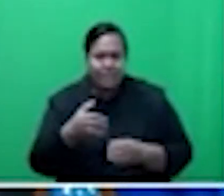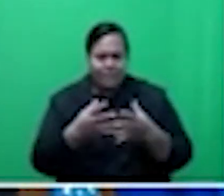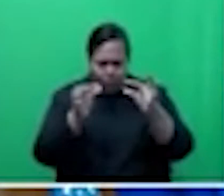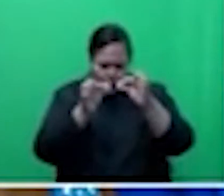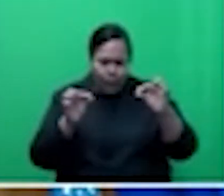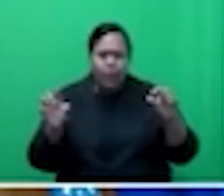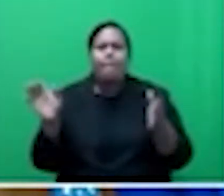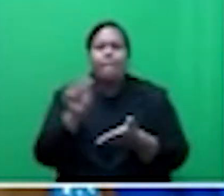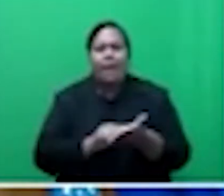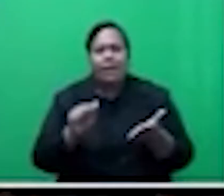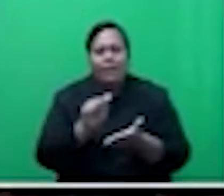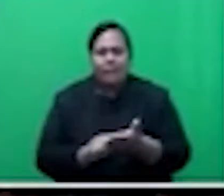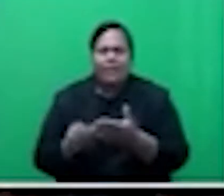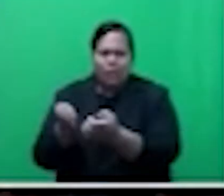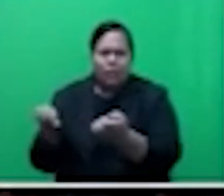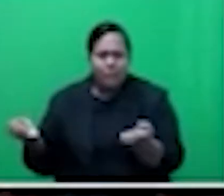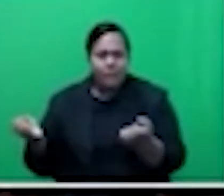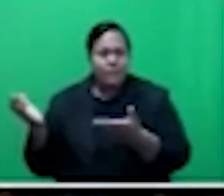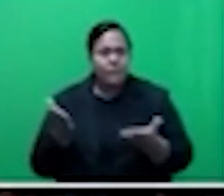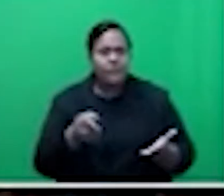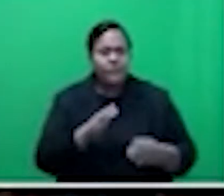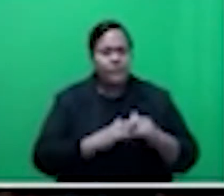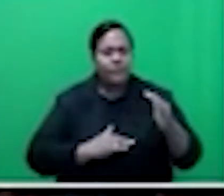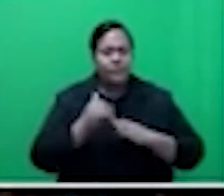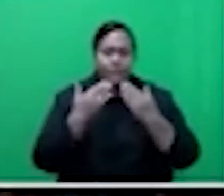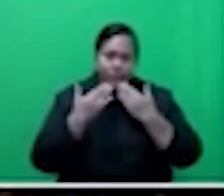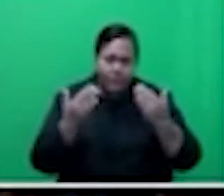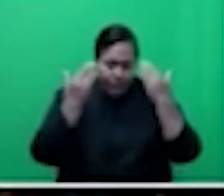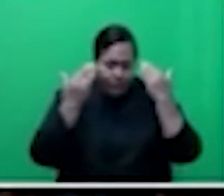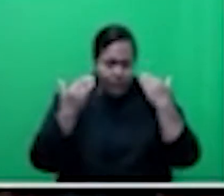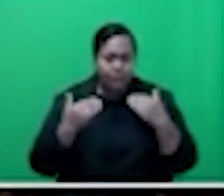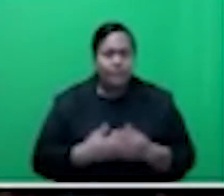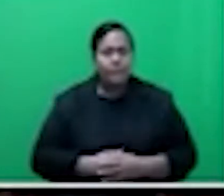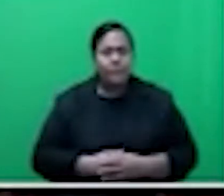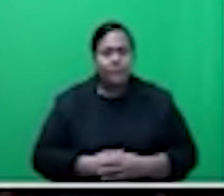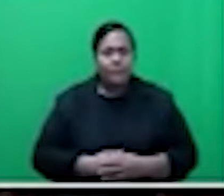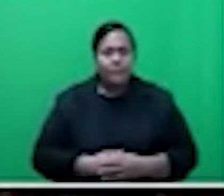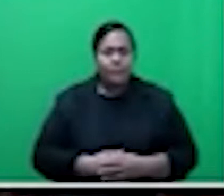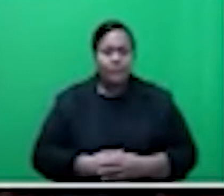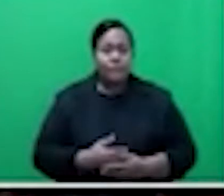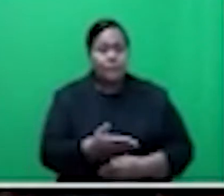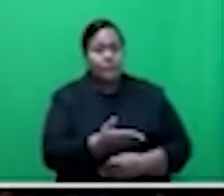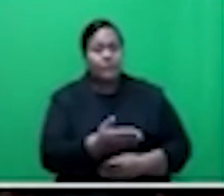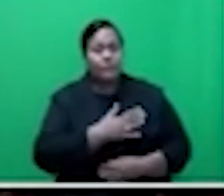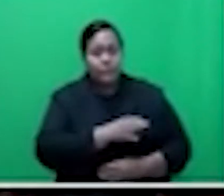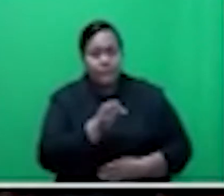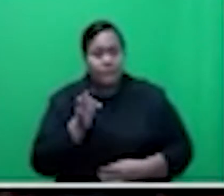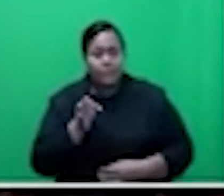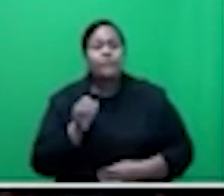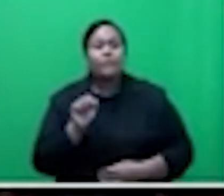Thank you, Mr. Speaker, sir. I thank the Honourable Minister. Honourable William Avoka, you have the floor. Thank